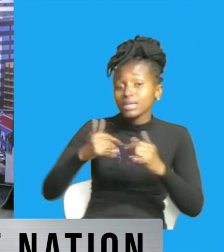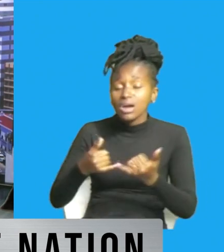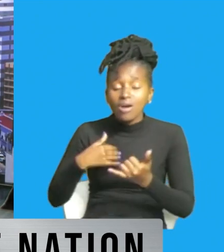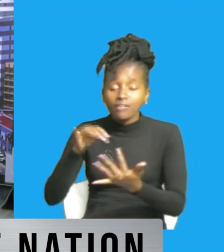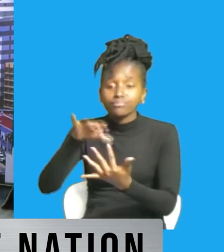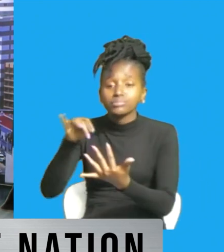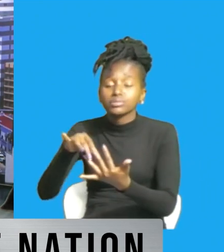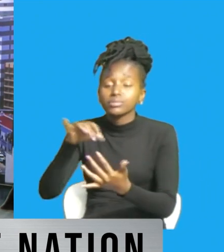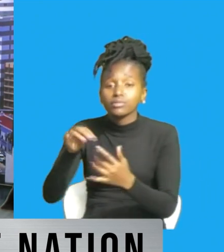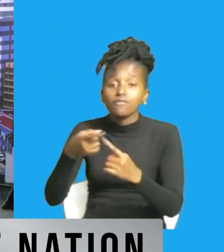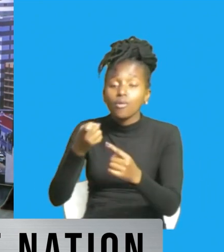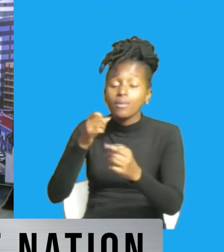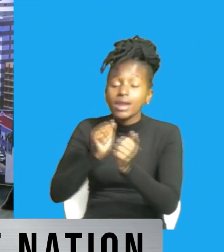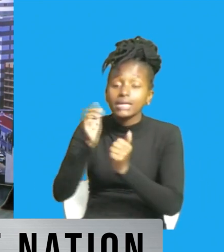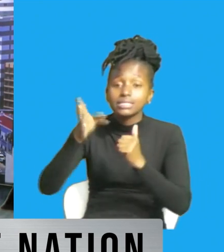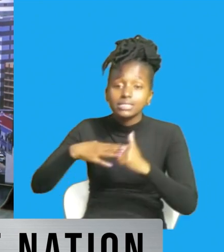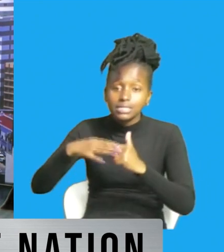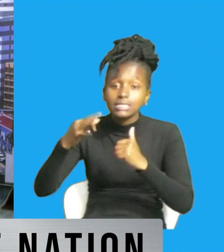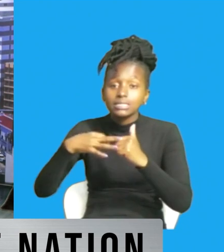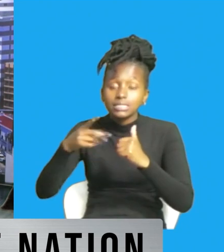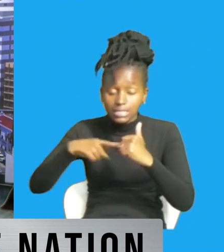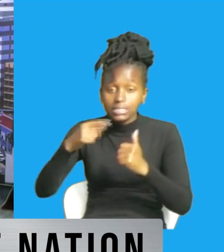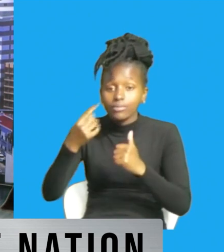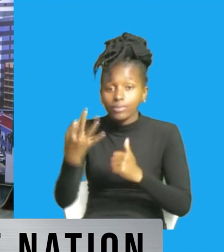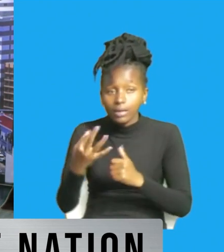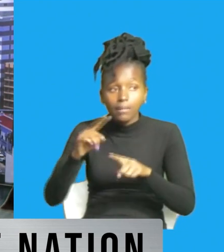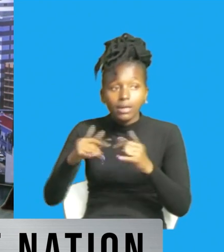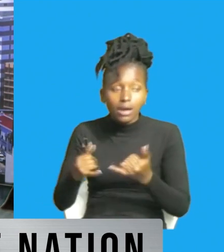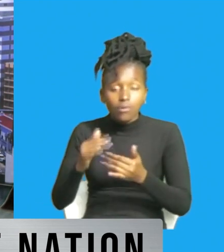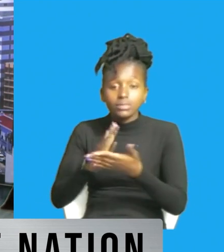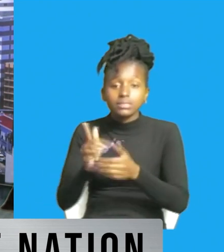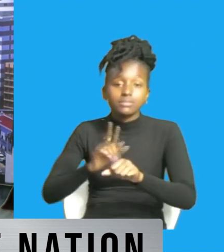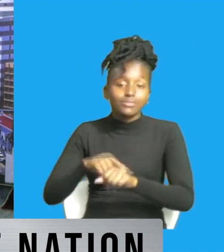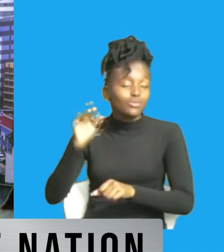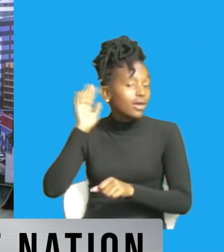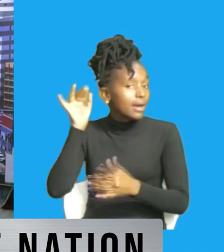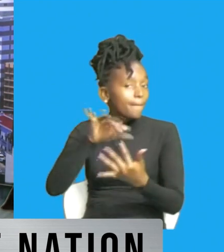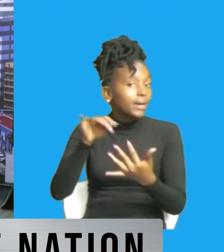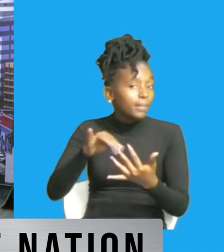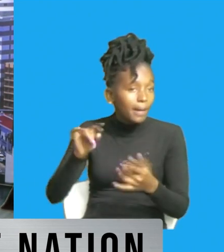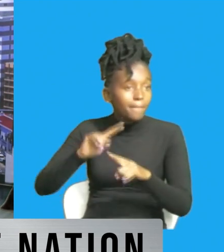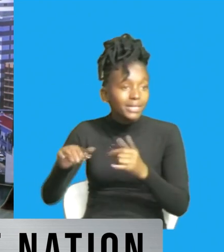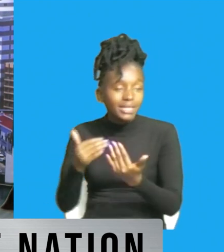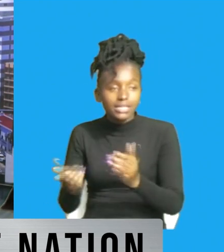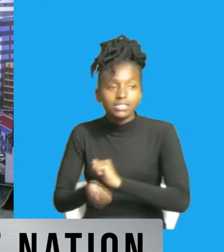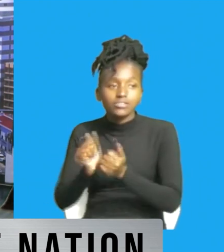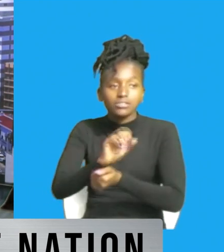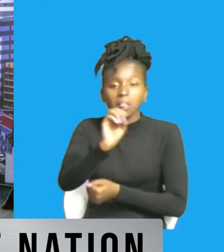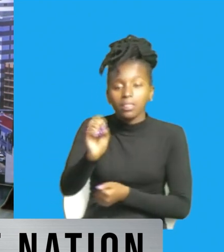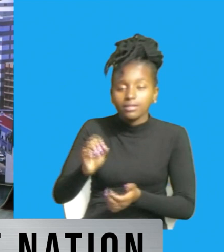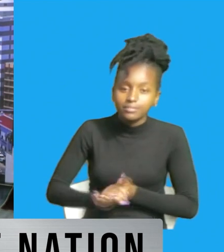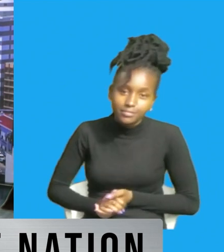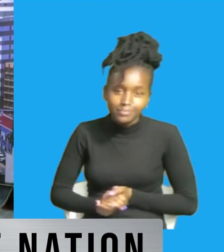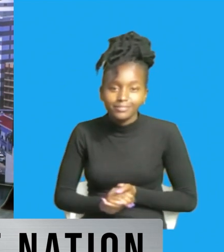zingine appointment inaonekana mzuri, lakini tena inakuwa vitu hazijafanyika. For me, it is about the plans that someone like him can bring.